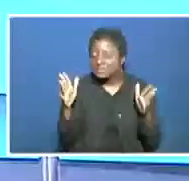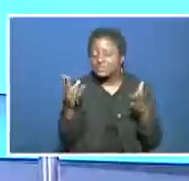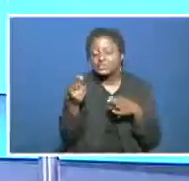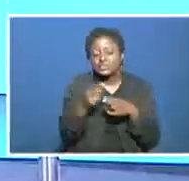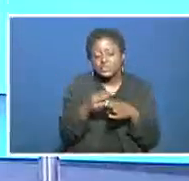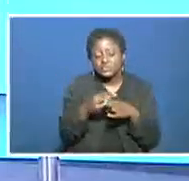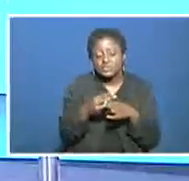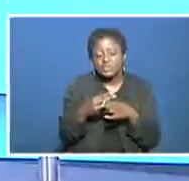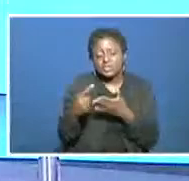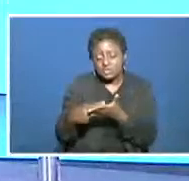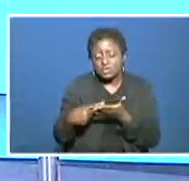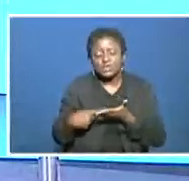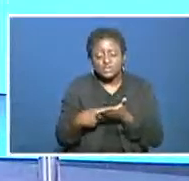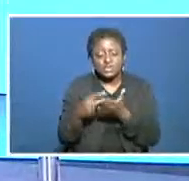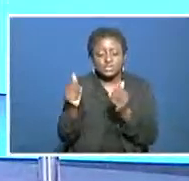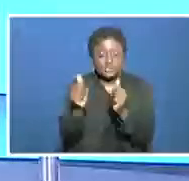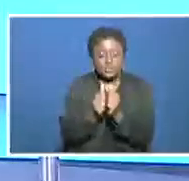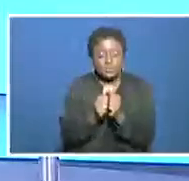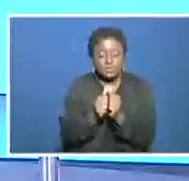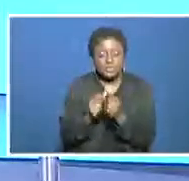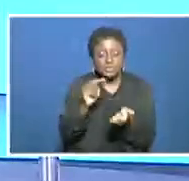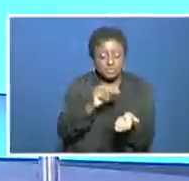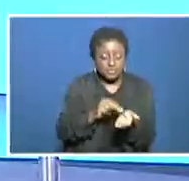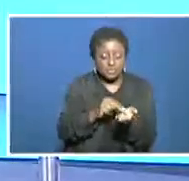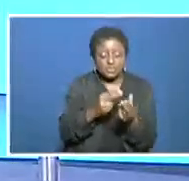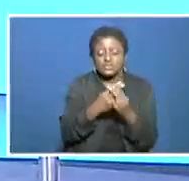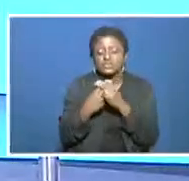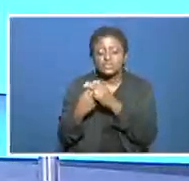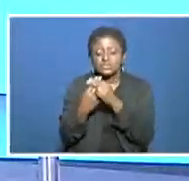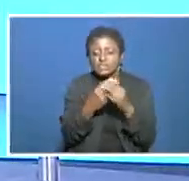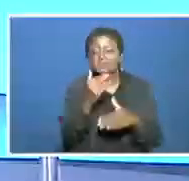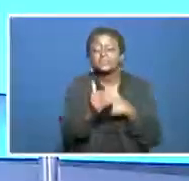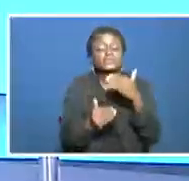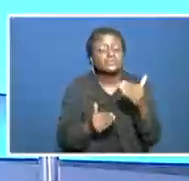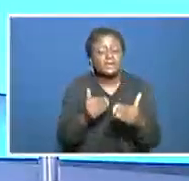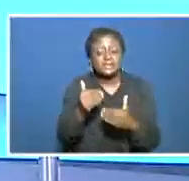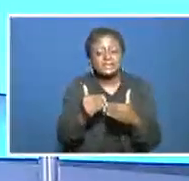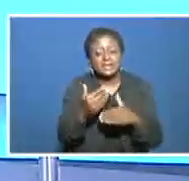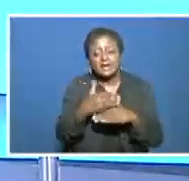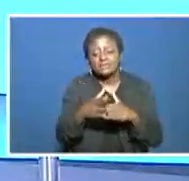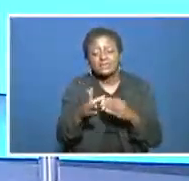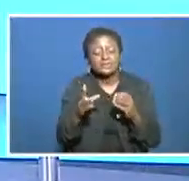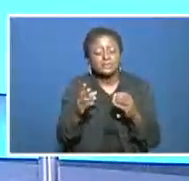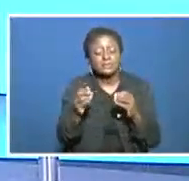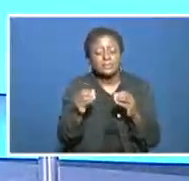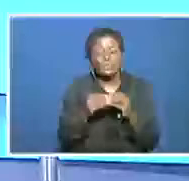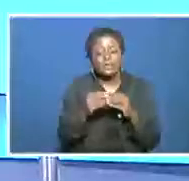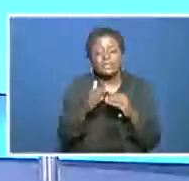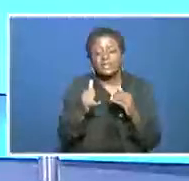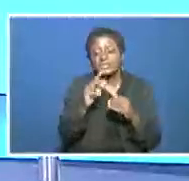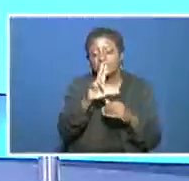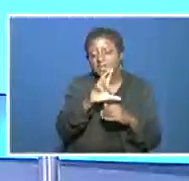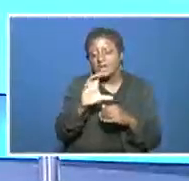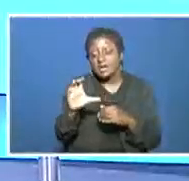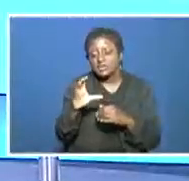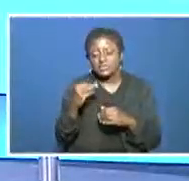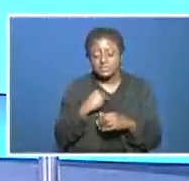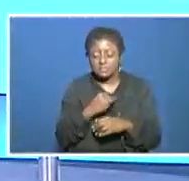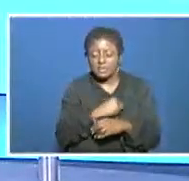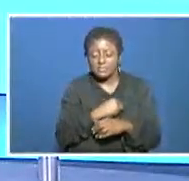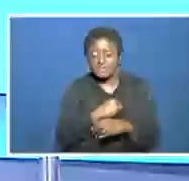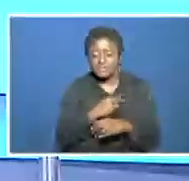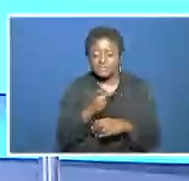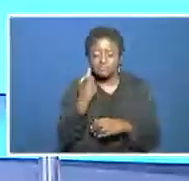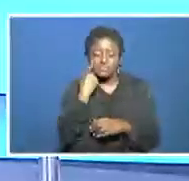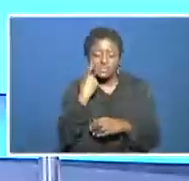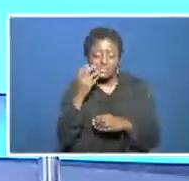with the Bahamas Nurses Union is progressing even after more than 300 members recently voted to strike over demands that their